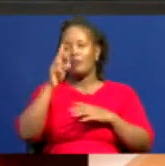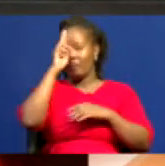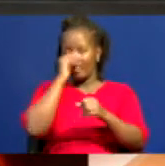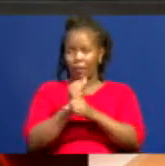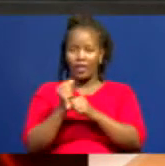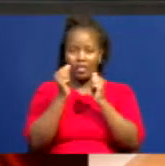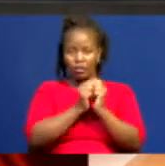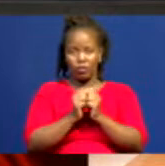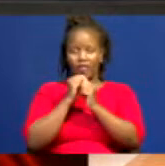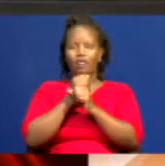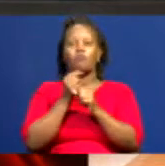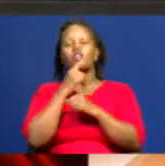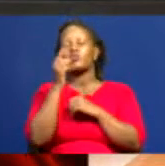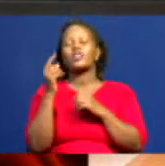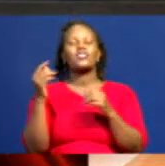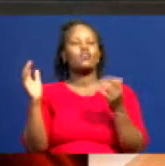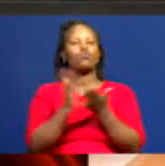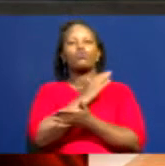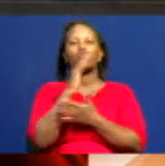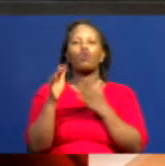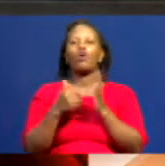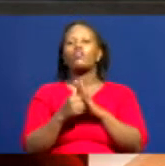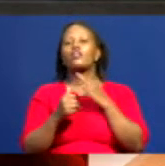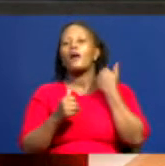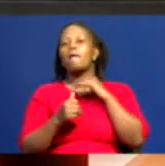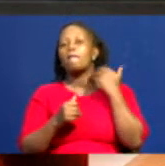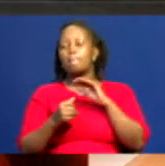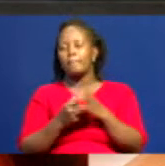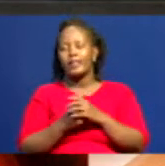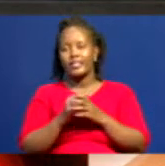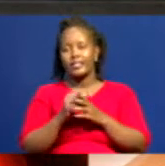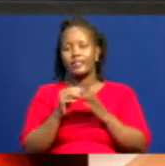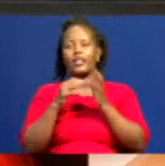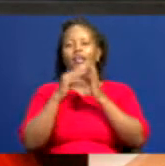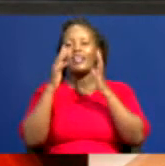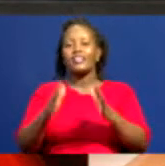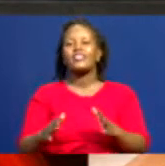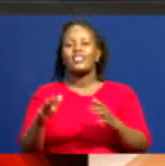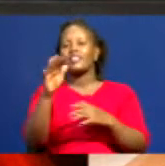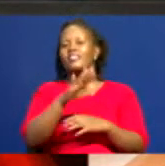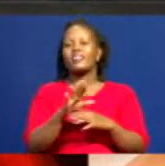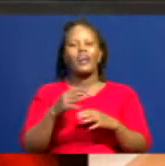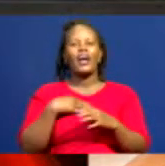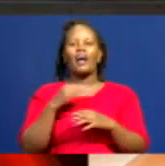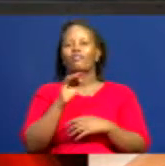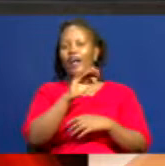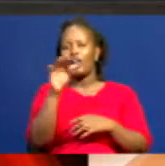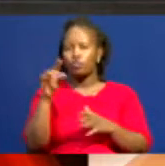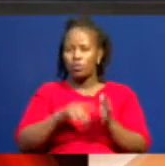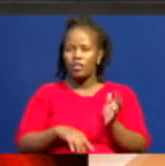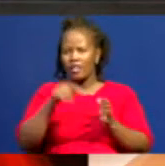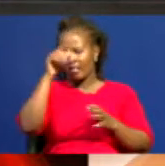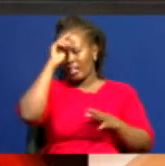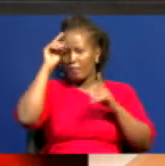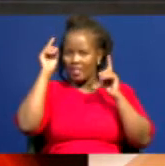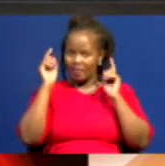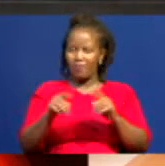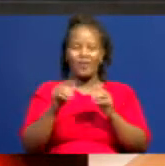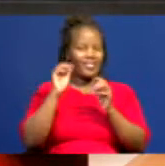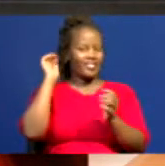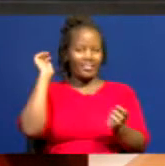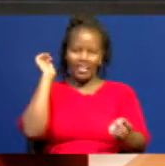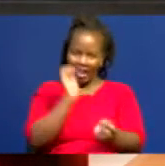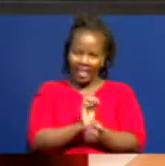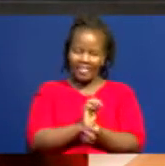area of bandits. Local herders, our leaders, have condemned the incident, calling on the government to arrest the menace